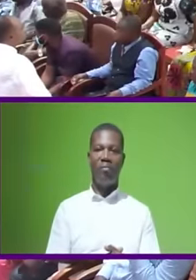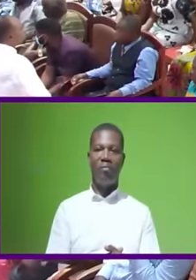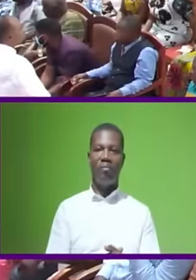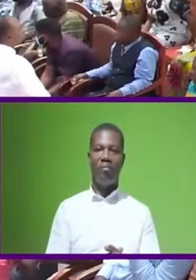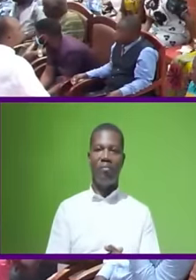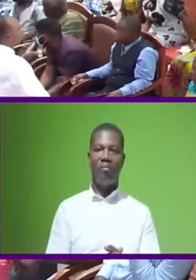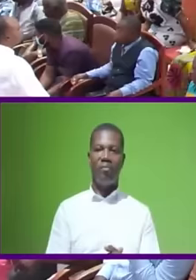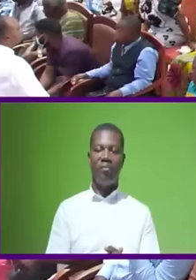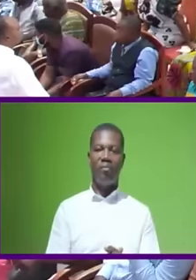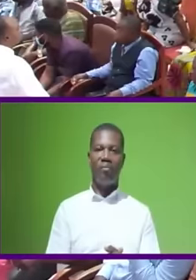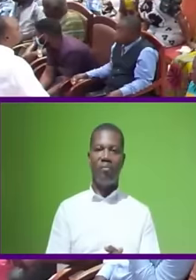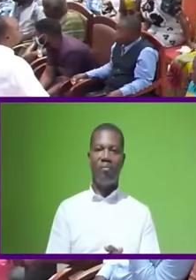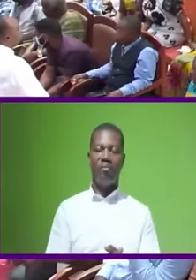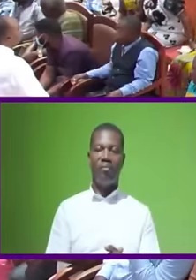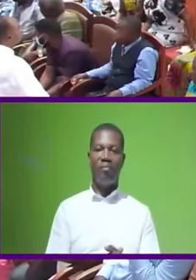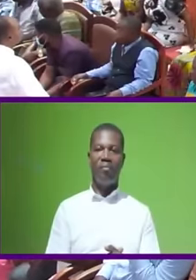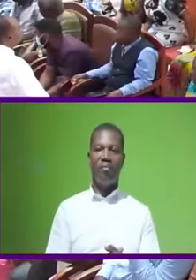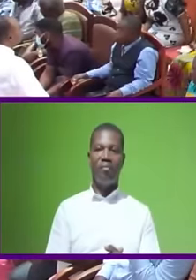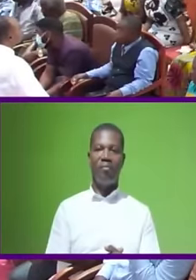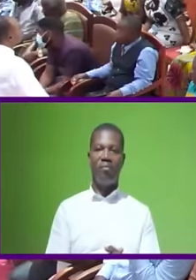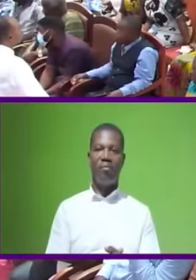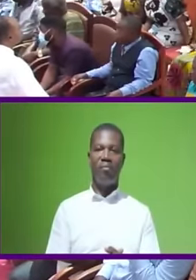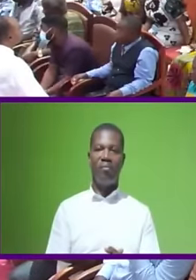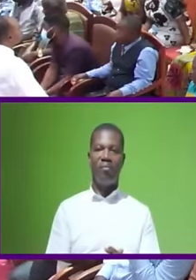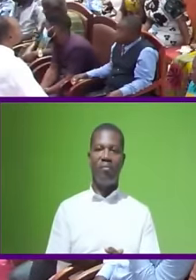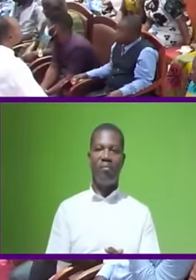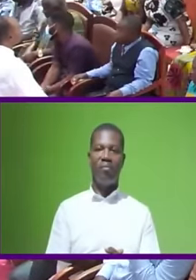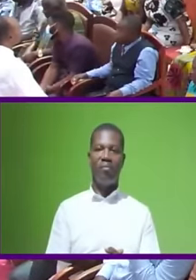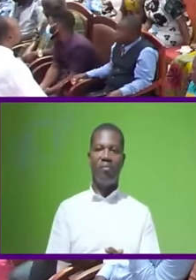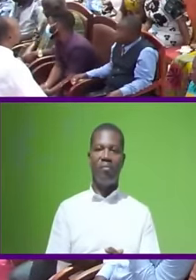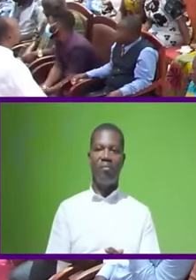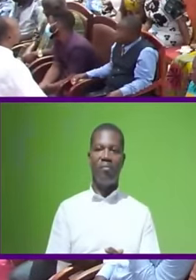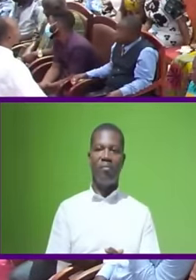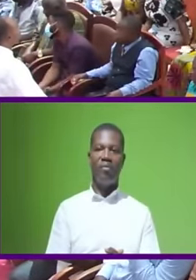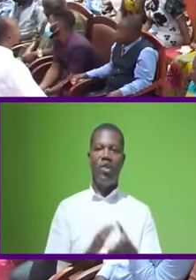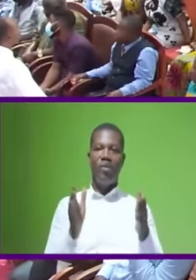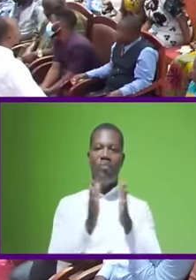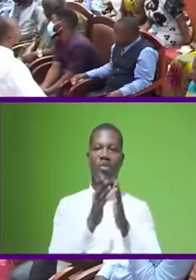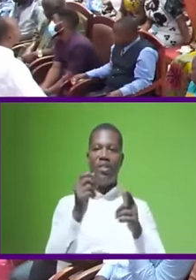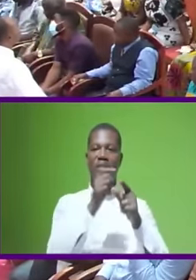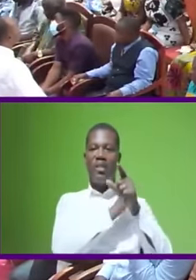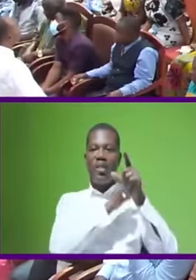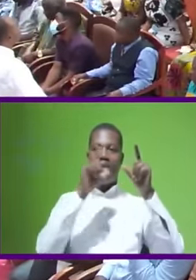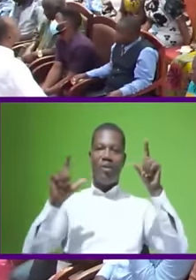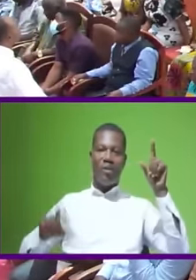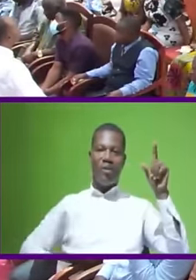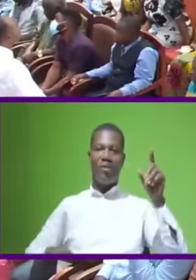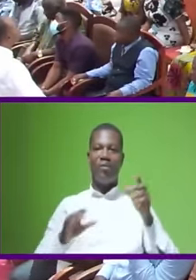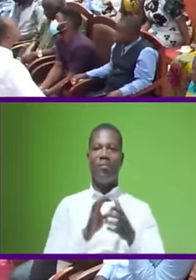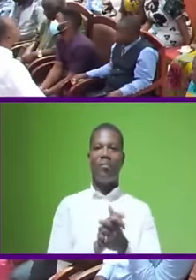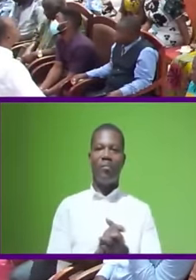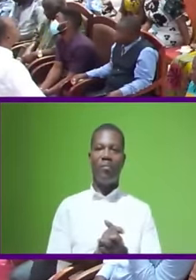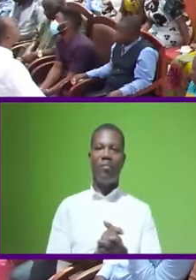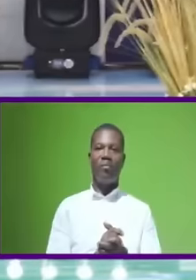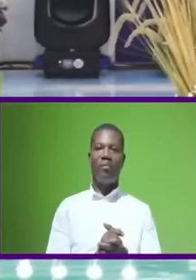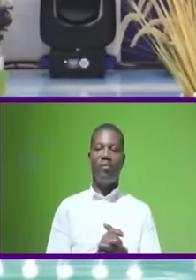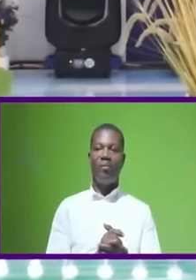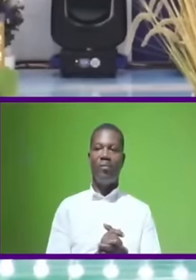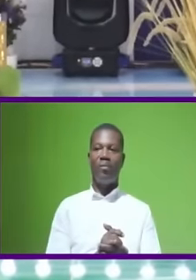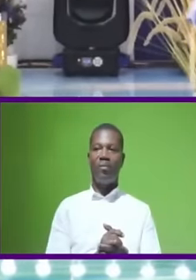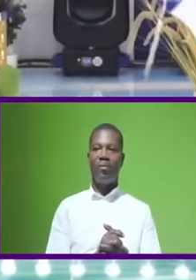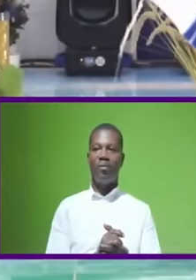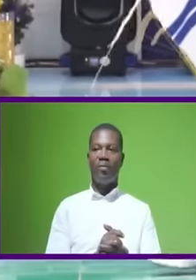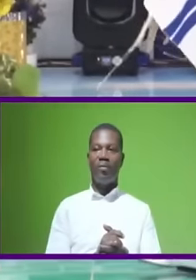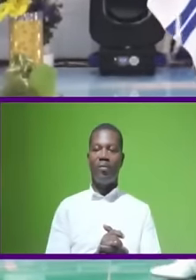to disburse some money out. Come for it. Praise the Lord. Hallelujah. And a